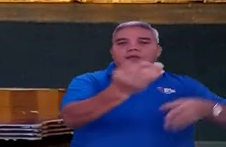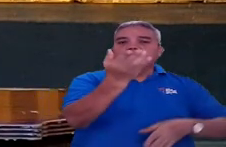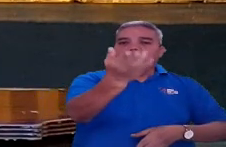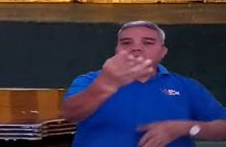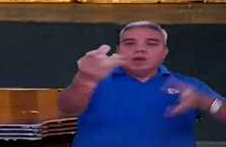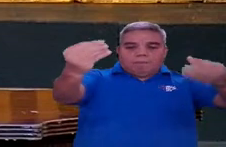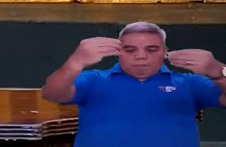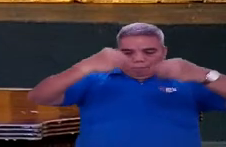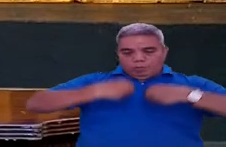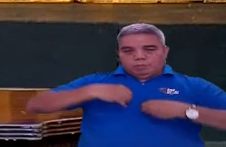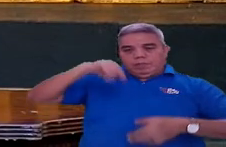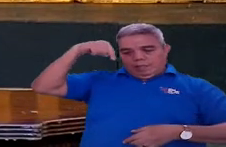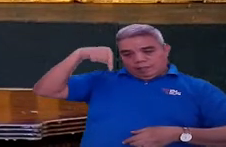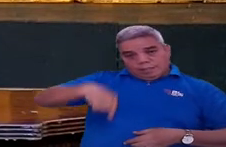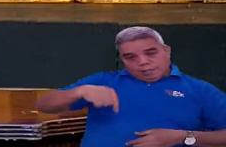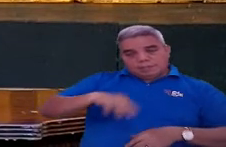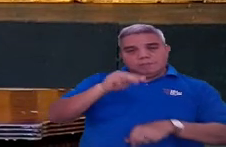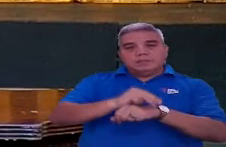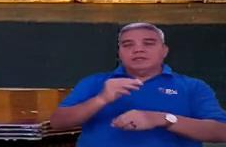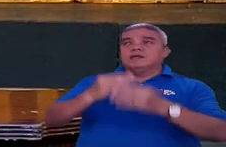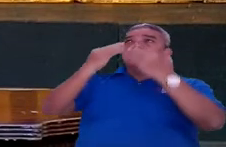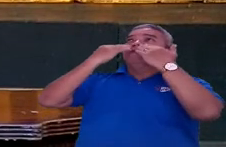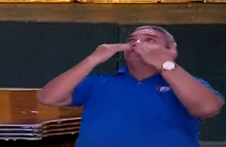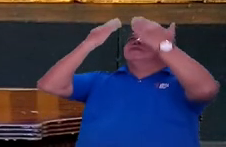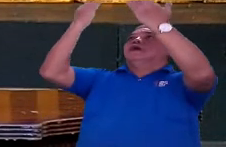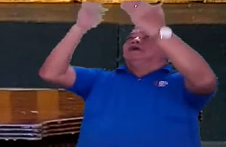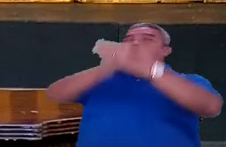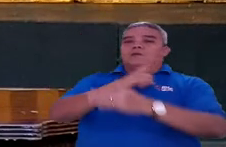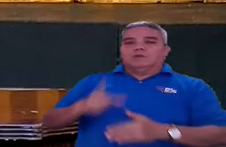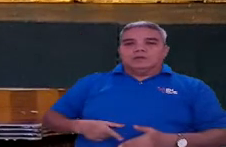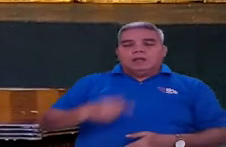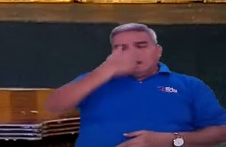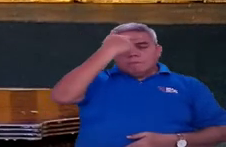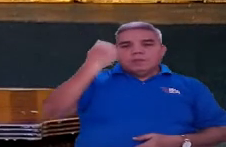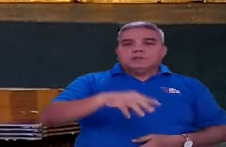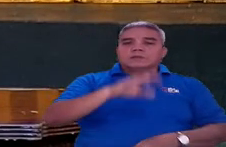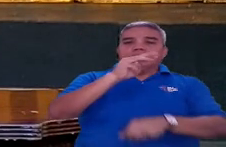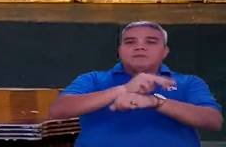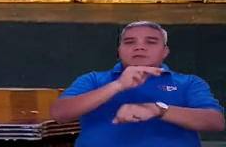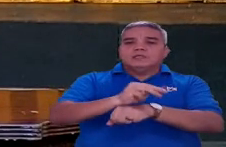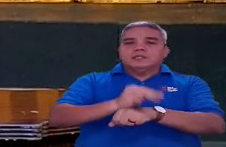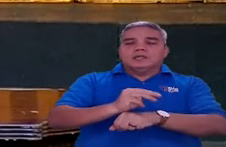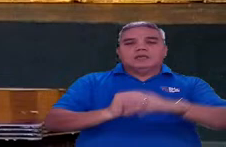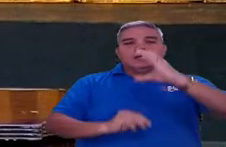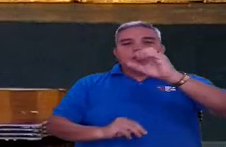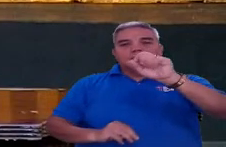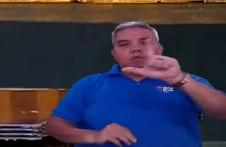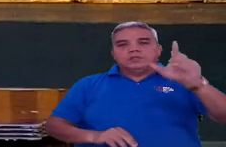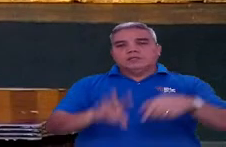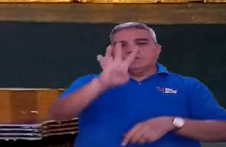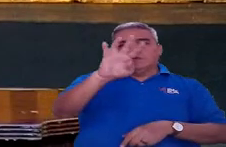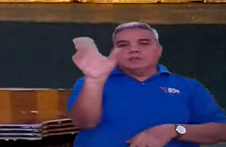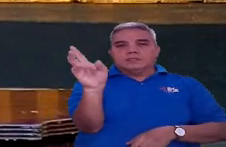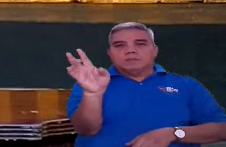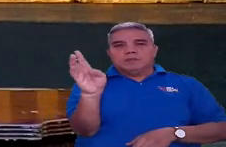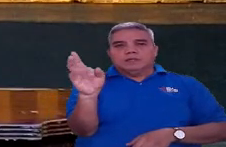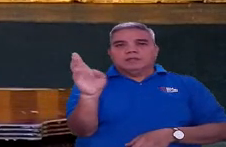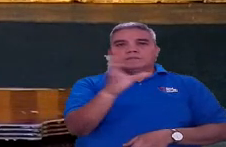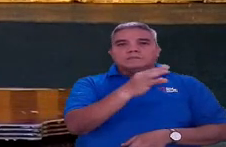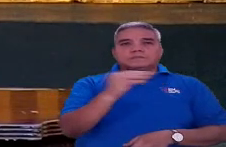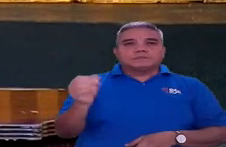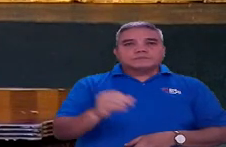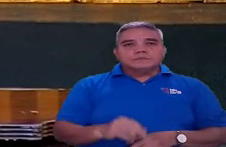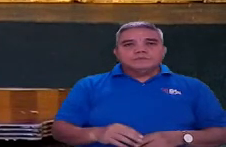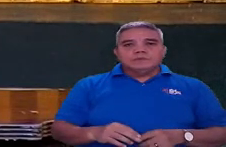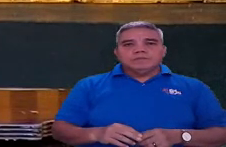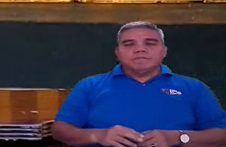have put me into this ministry. Thank you, Lord. Because of this ministry, the Bible says, Colossians 4:17, 2 Corinthians